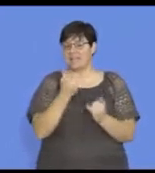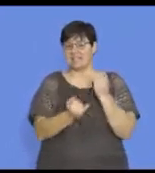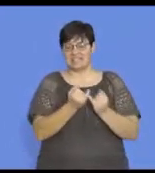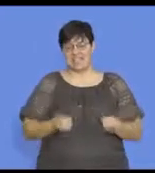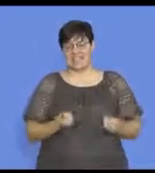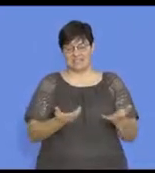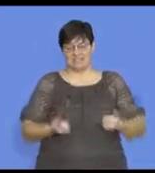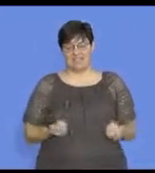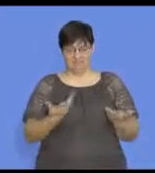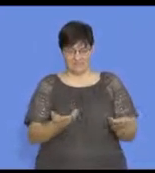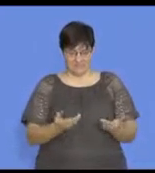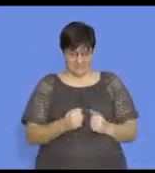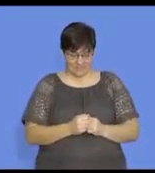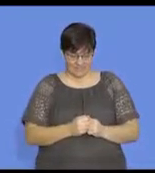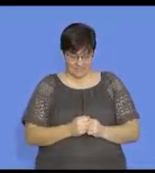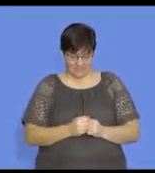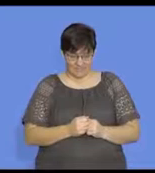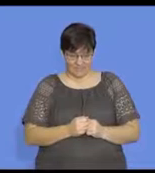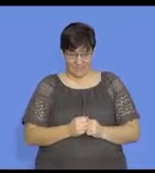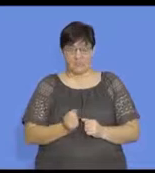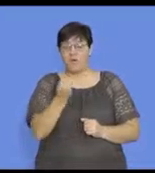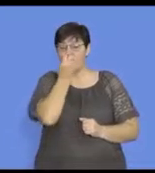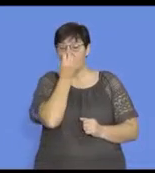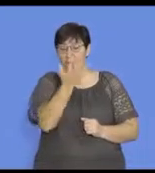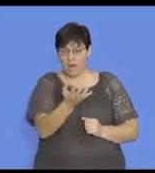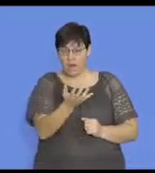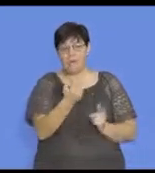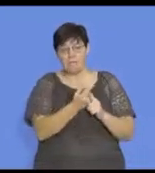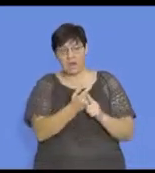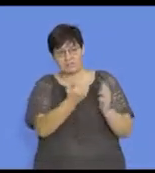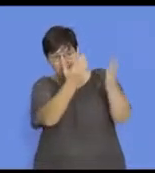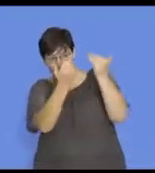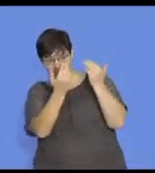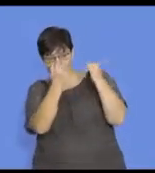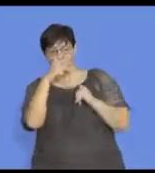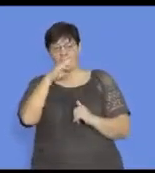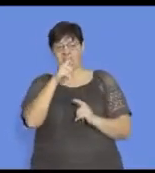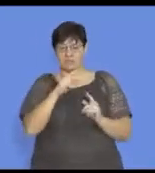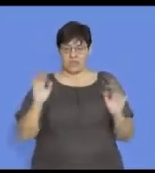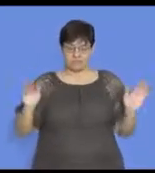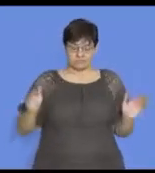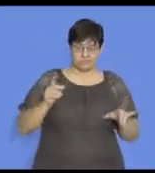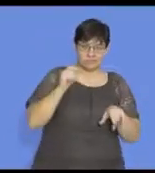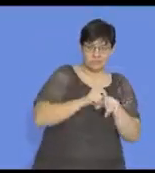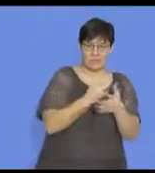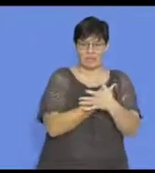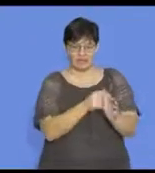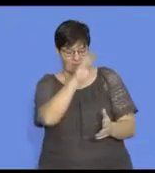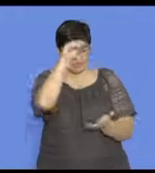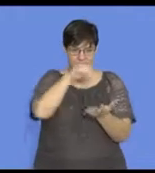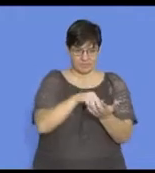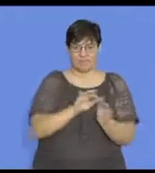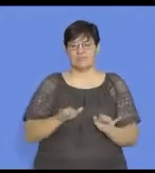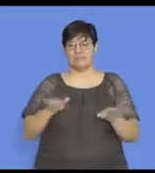And the flower also needed to be able to attract pollinators. Right, so this diagram of the flower, I'm going to put